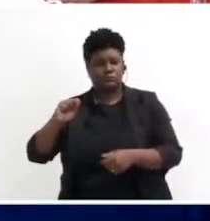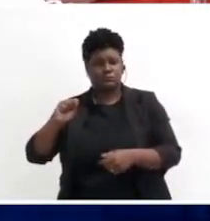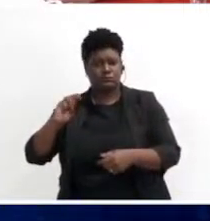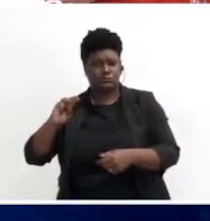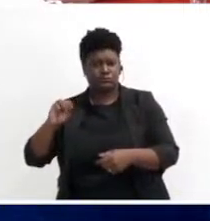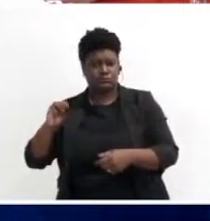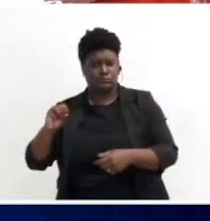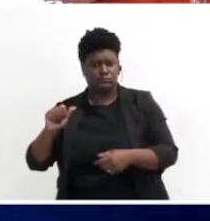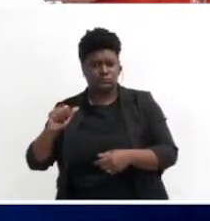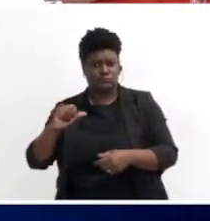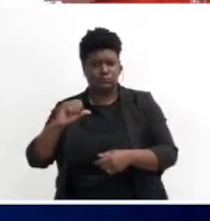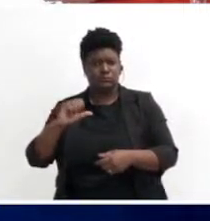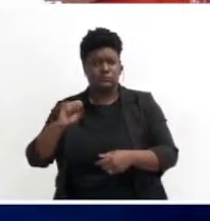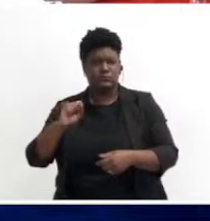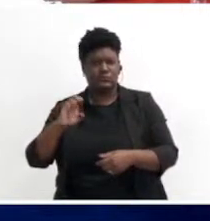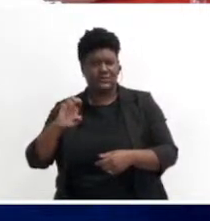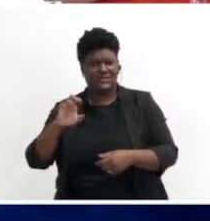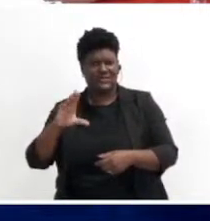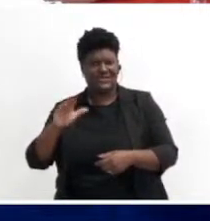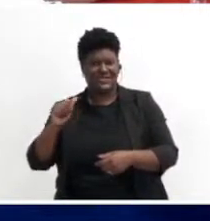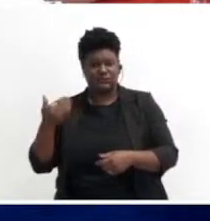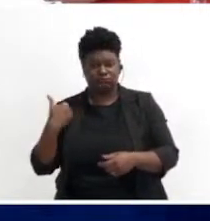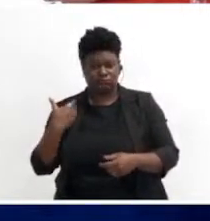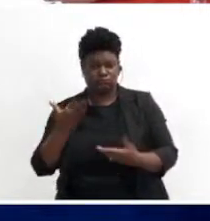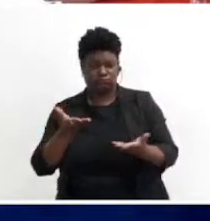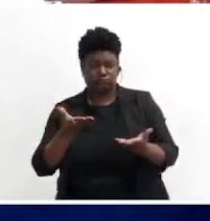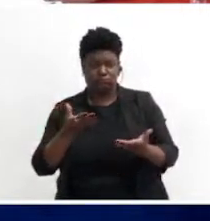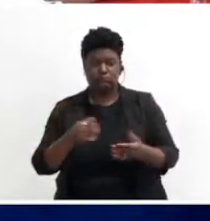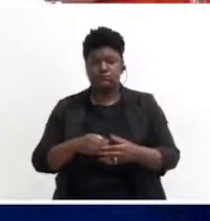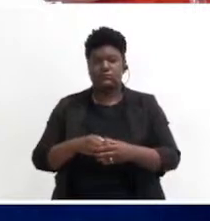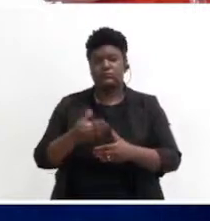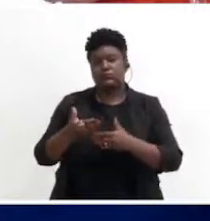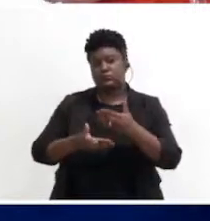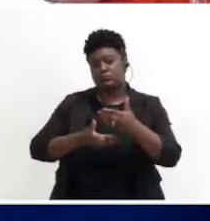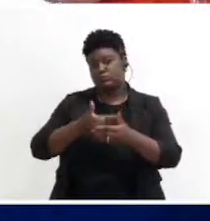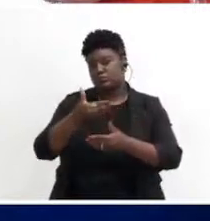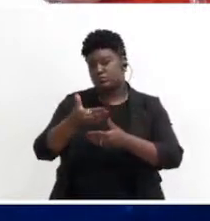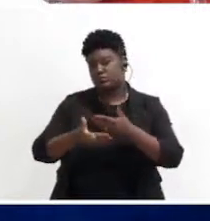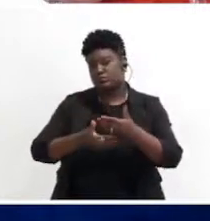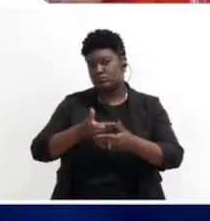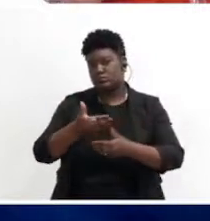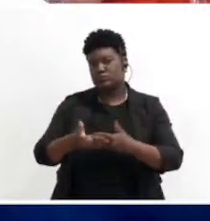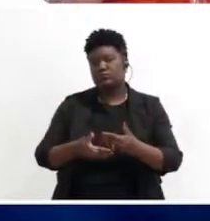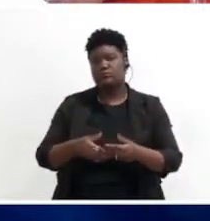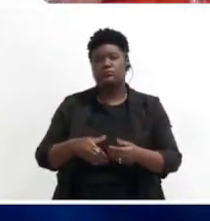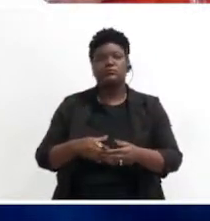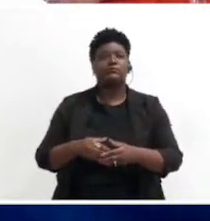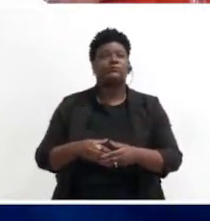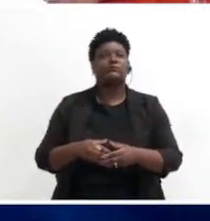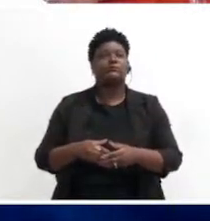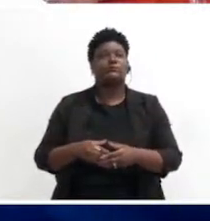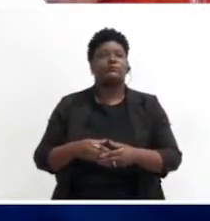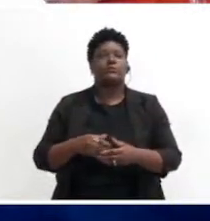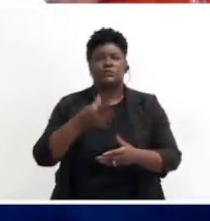And the process is pretty interesting in that you have